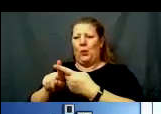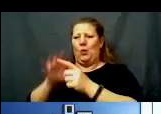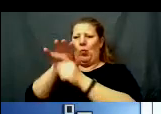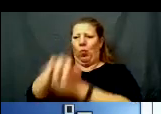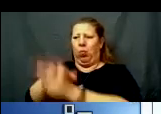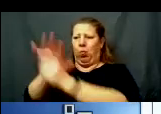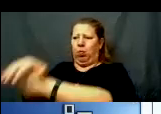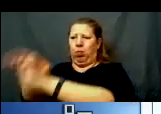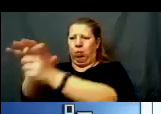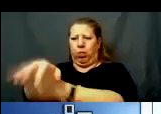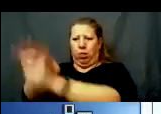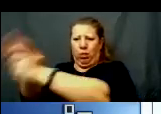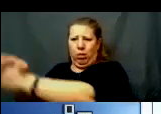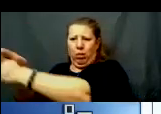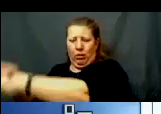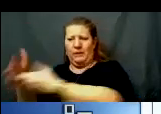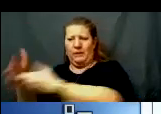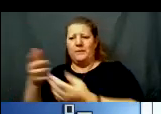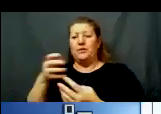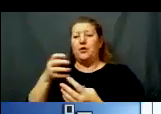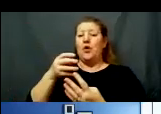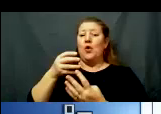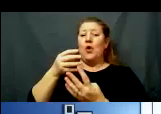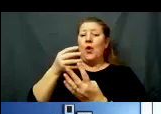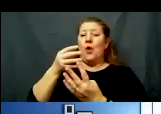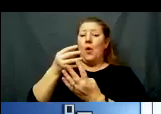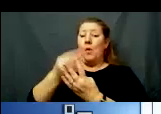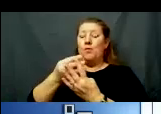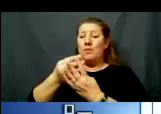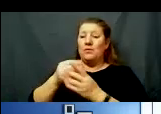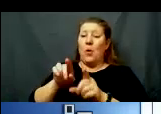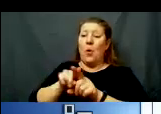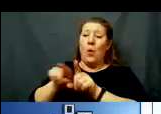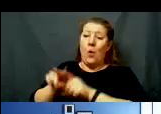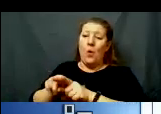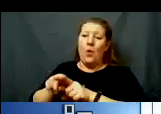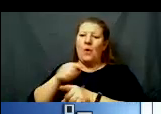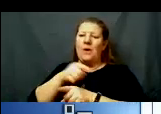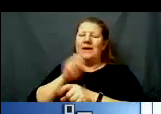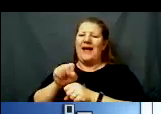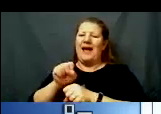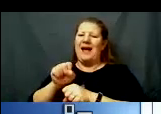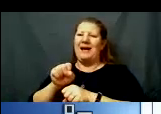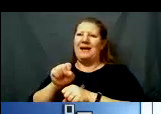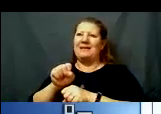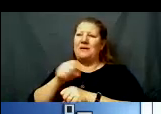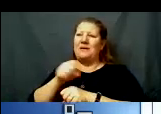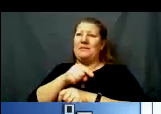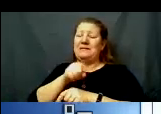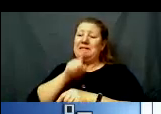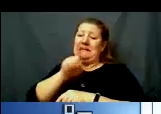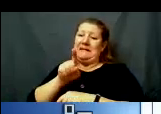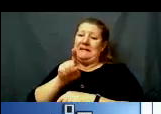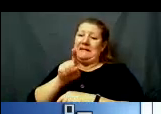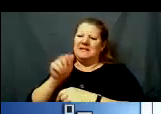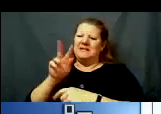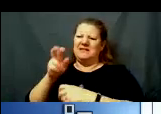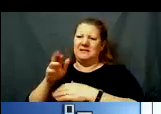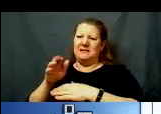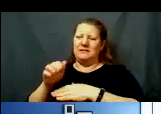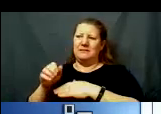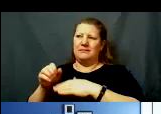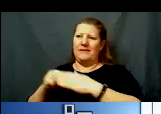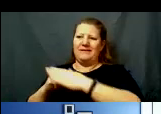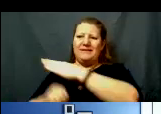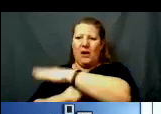populations. Prisons, as I've also said earlier, then constitute a core logic of American society. And unlike a lot